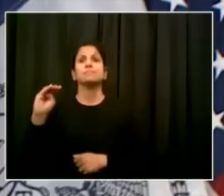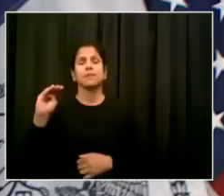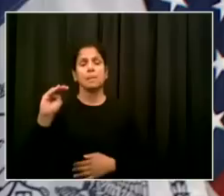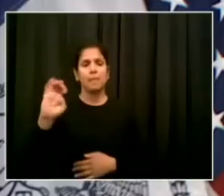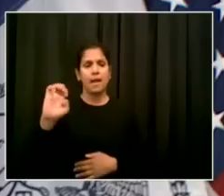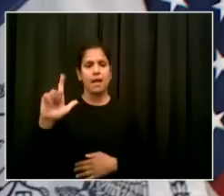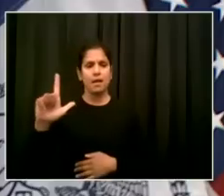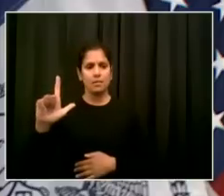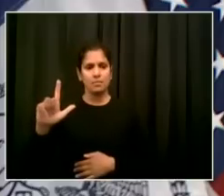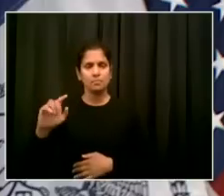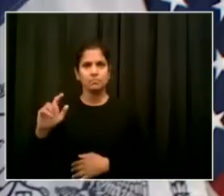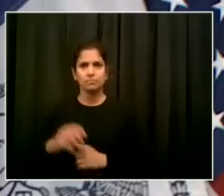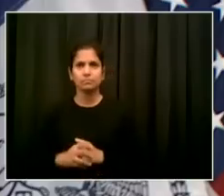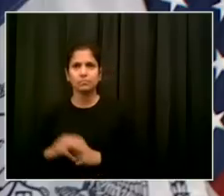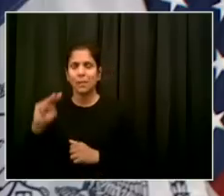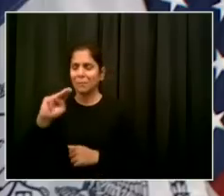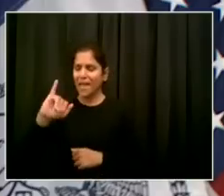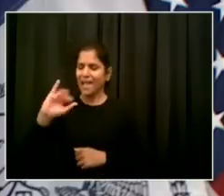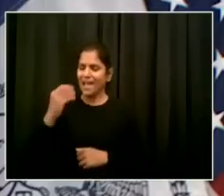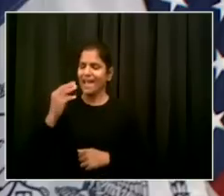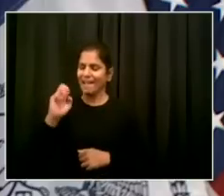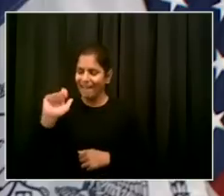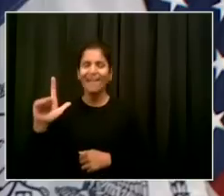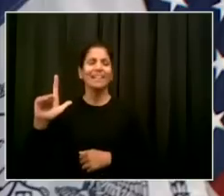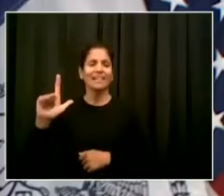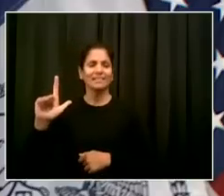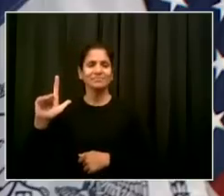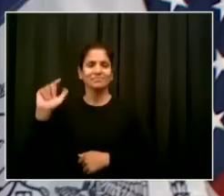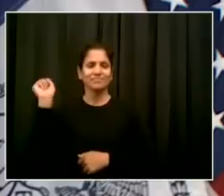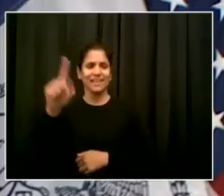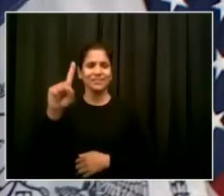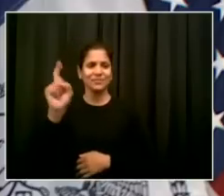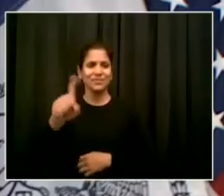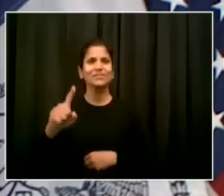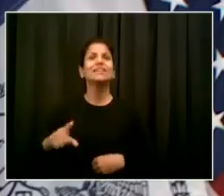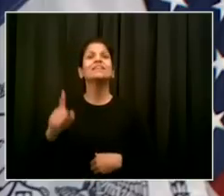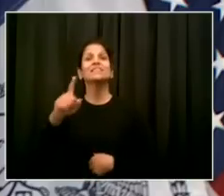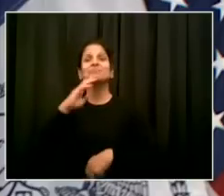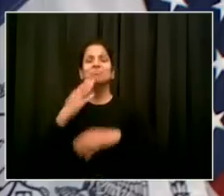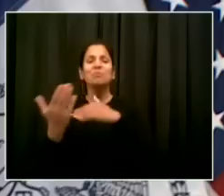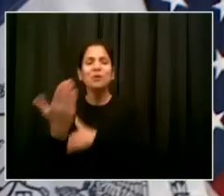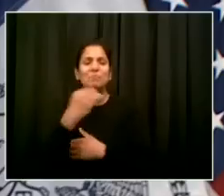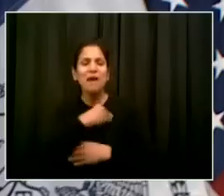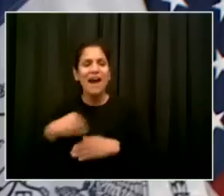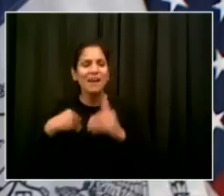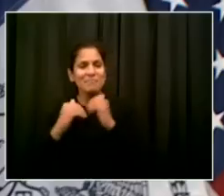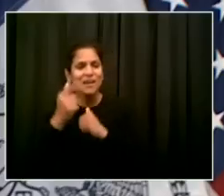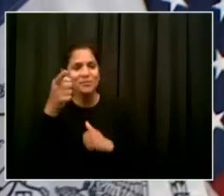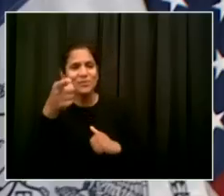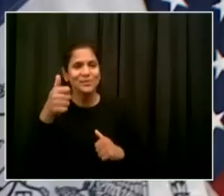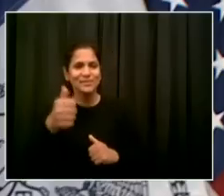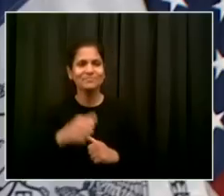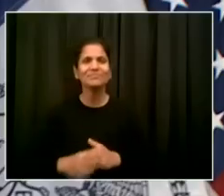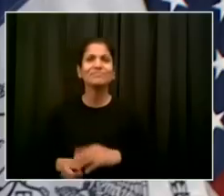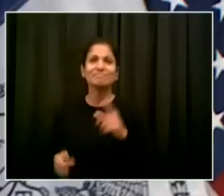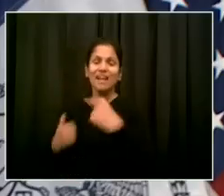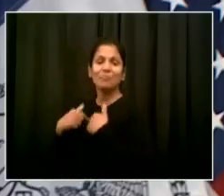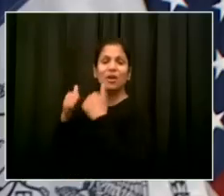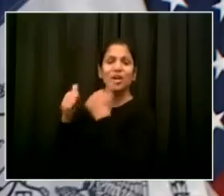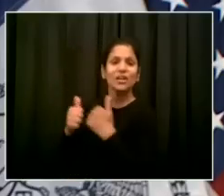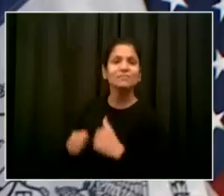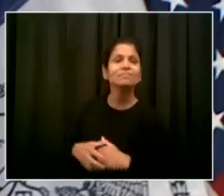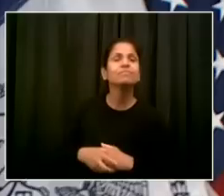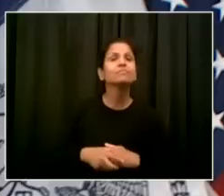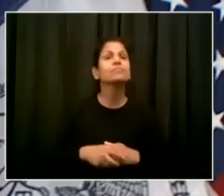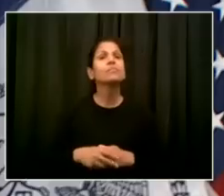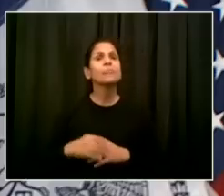Morning, Mr. Mayor. How you doing? Good, Michael. How are you? I'm good. So I had a couple of questions.